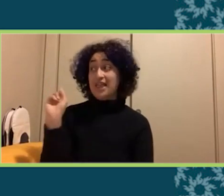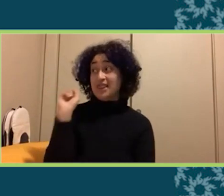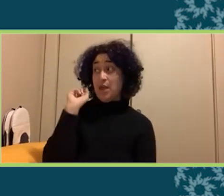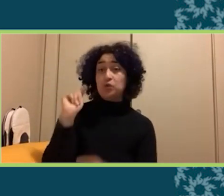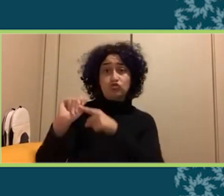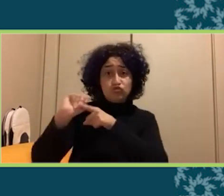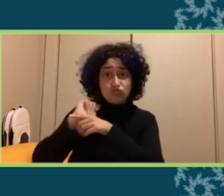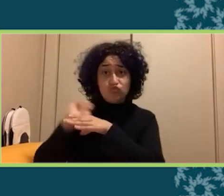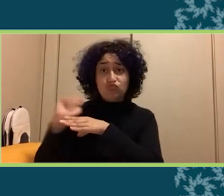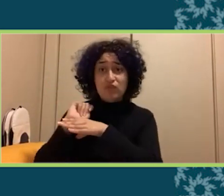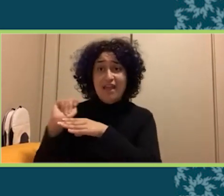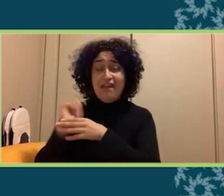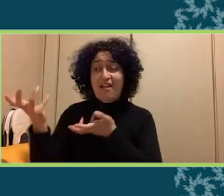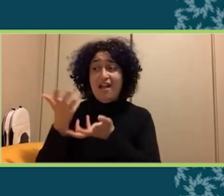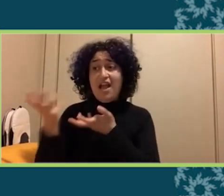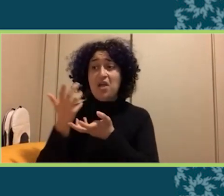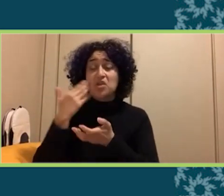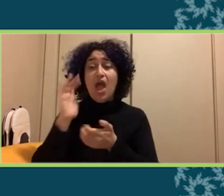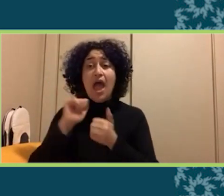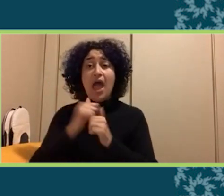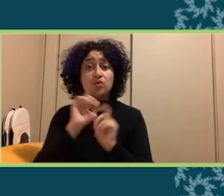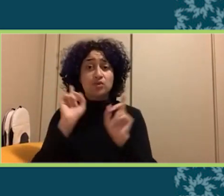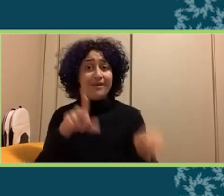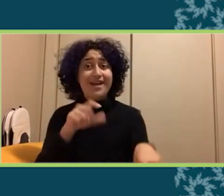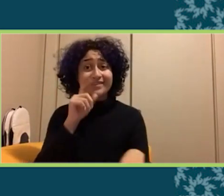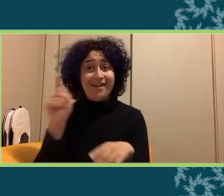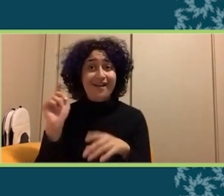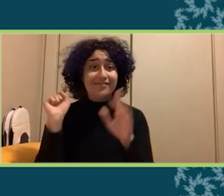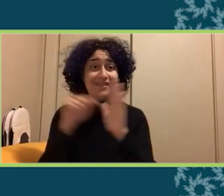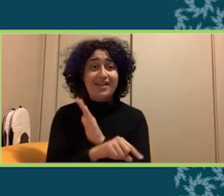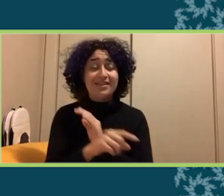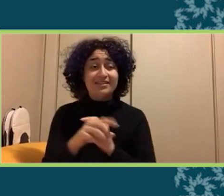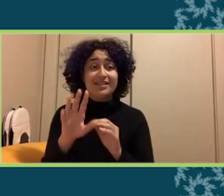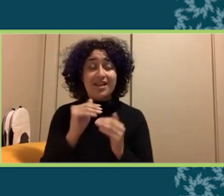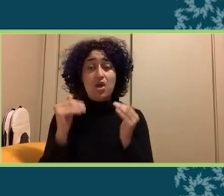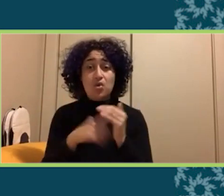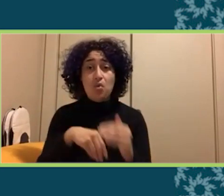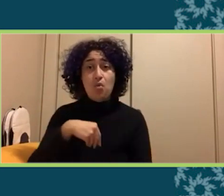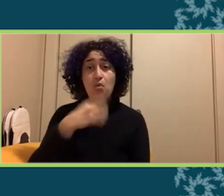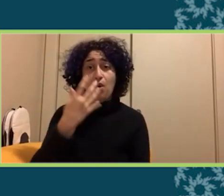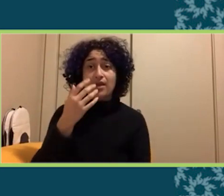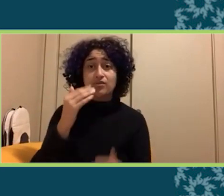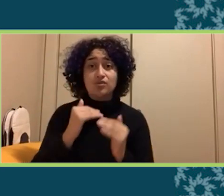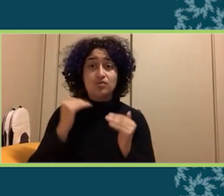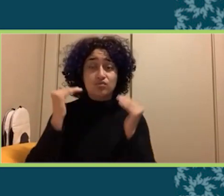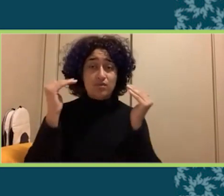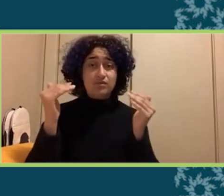rigorous training to know how to respond nonviolently to acts of aggression and white supremacy. So